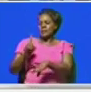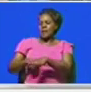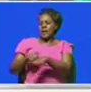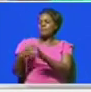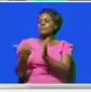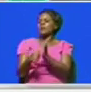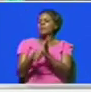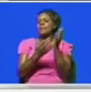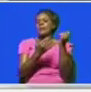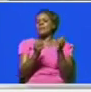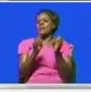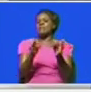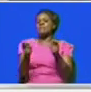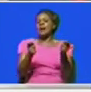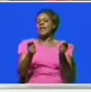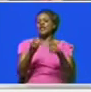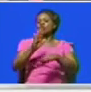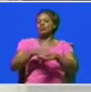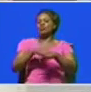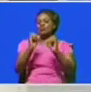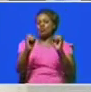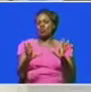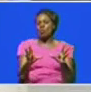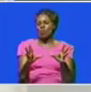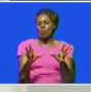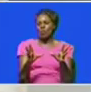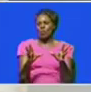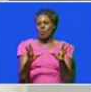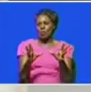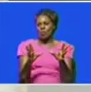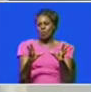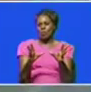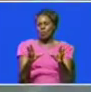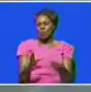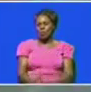if not properly managed. Duncan Hemba, KTN News, Nairobi.